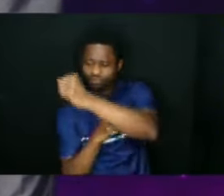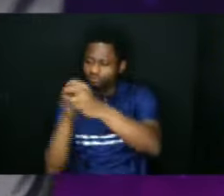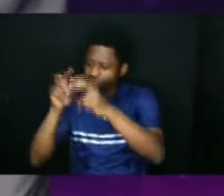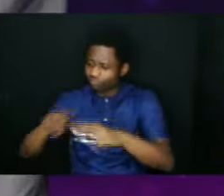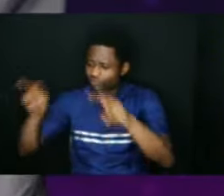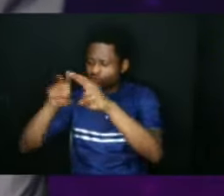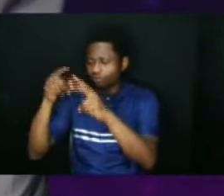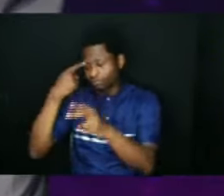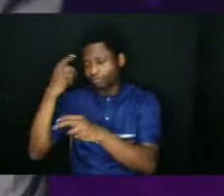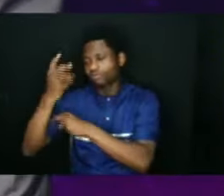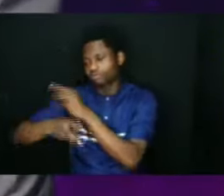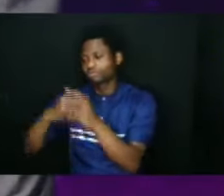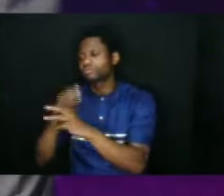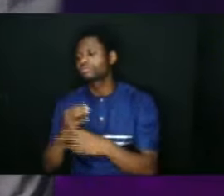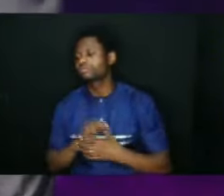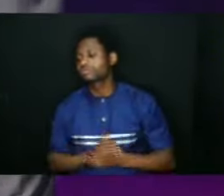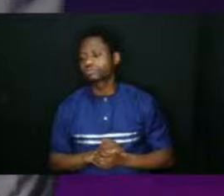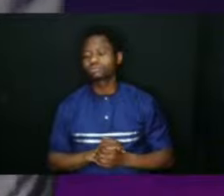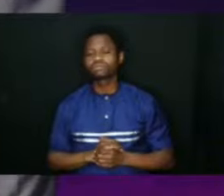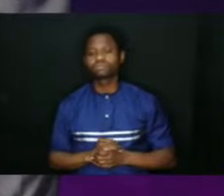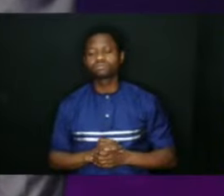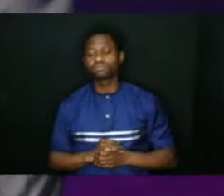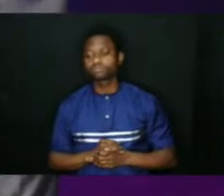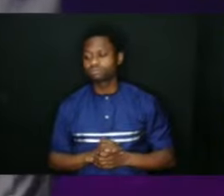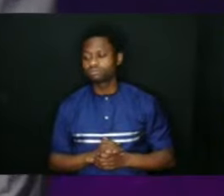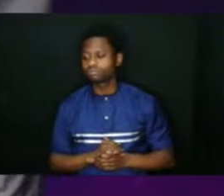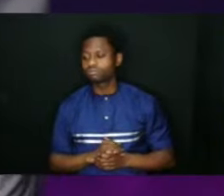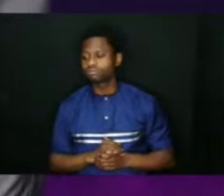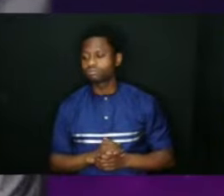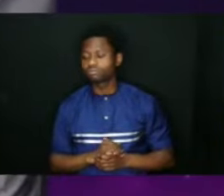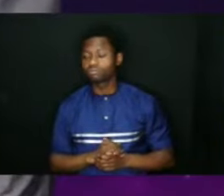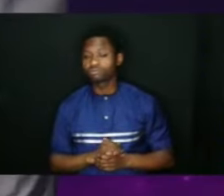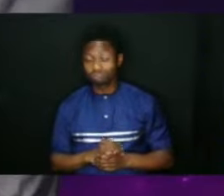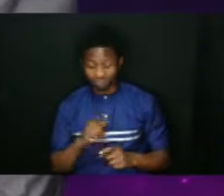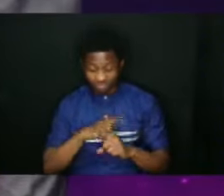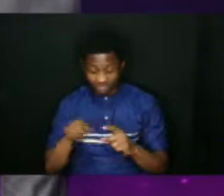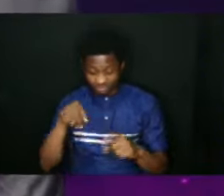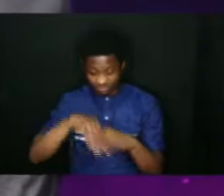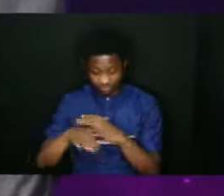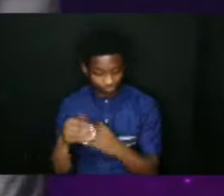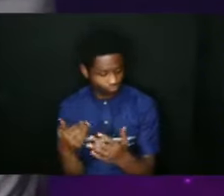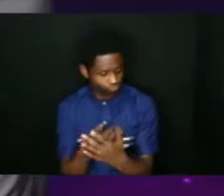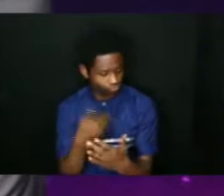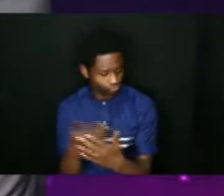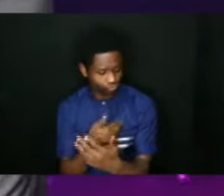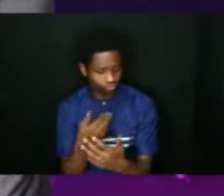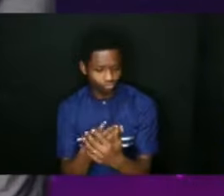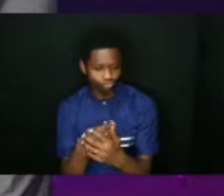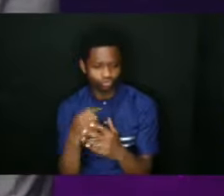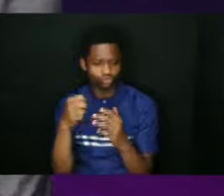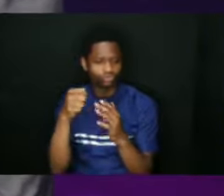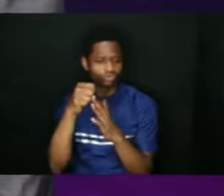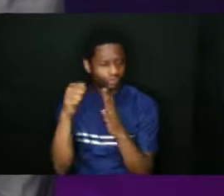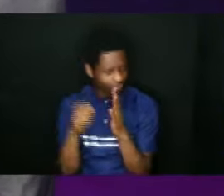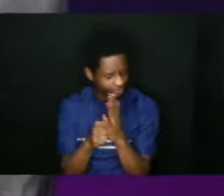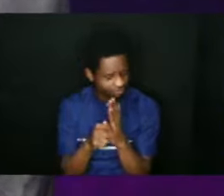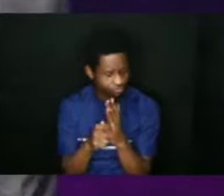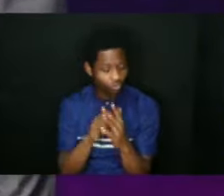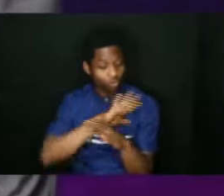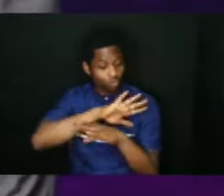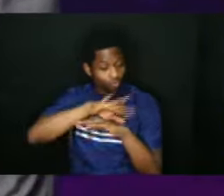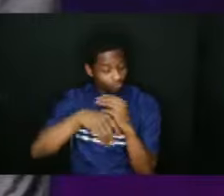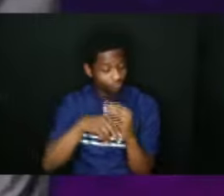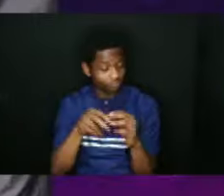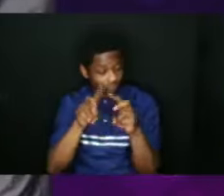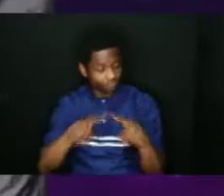dia wode to fa pem esibri bia wo so a etumi gina yi. But in the New Testament, all these values are rooted in the fruit of